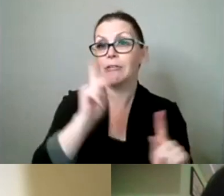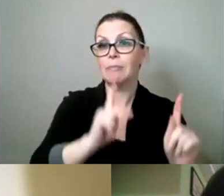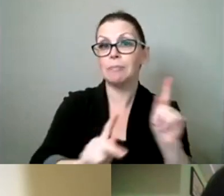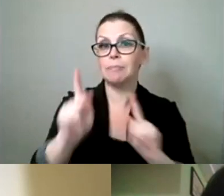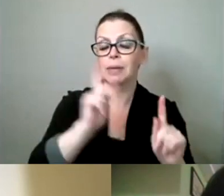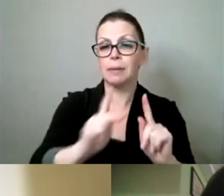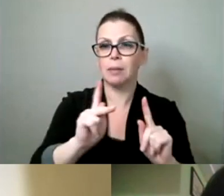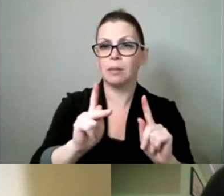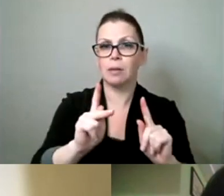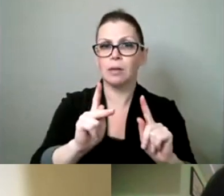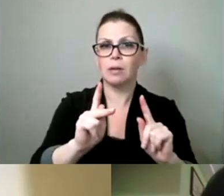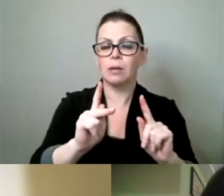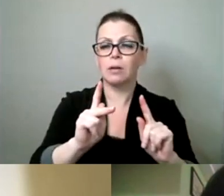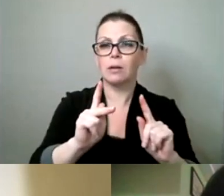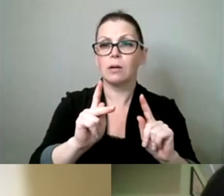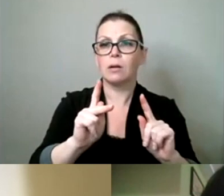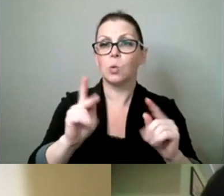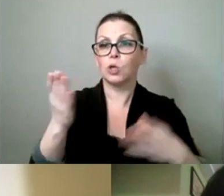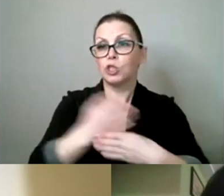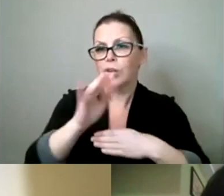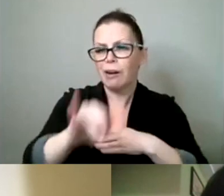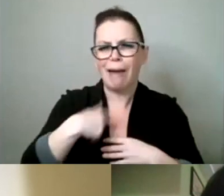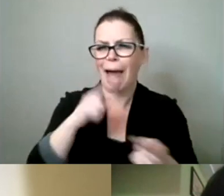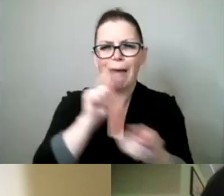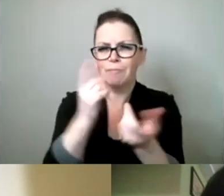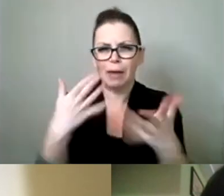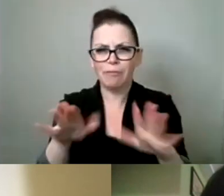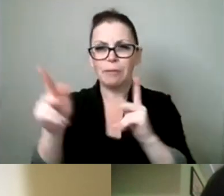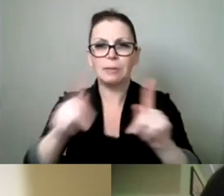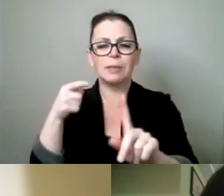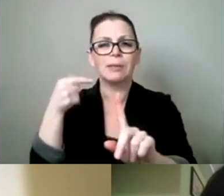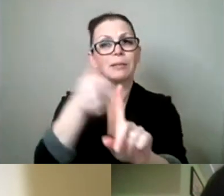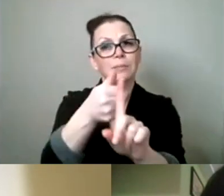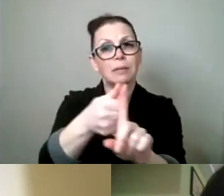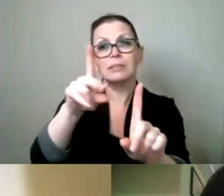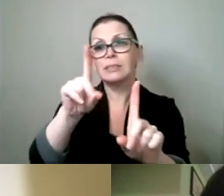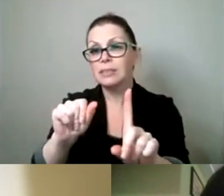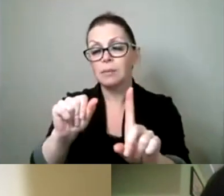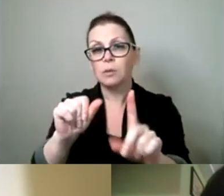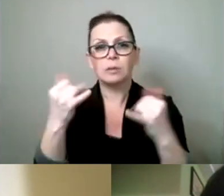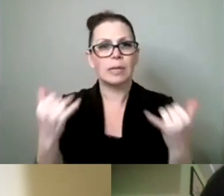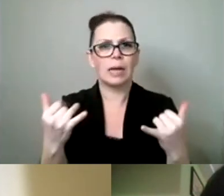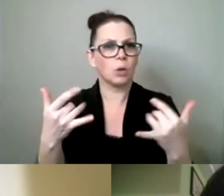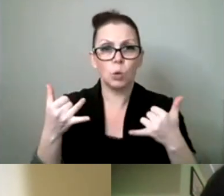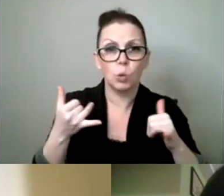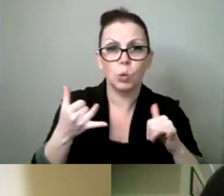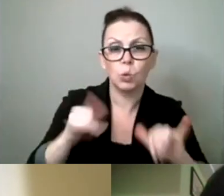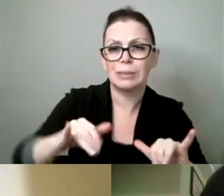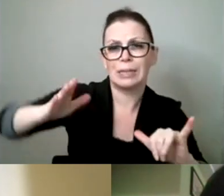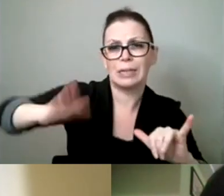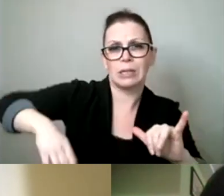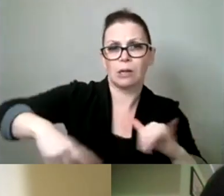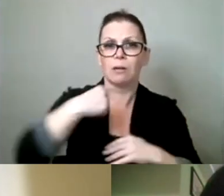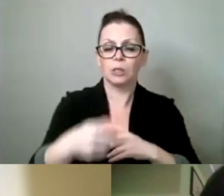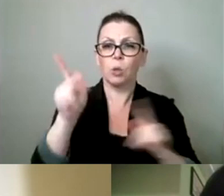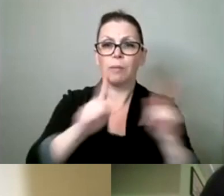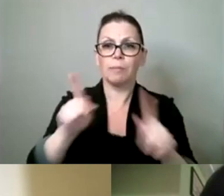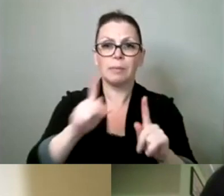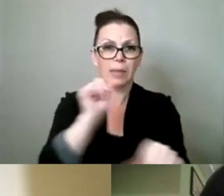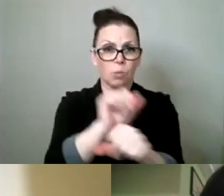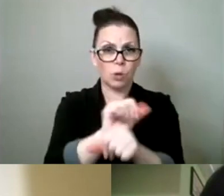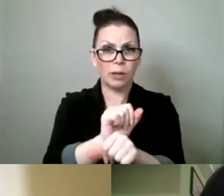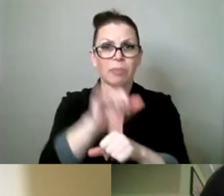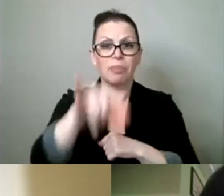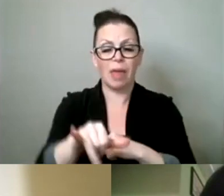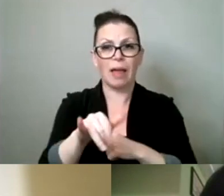it out there, like I've met people who are disabled now who still haven't told the people that they work with that they're